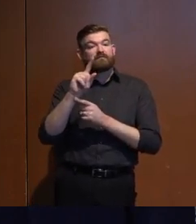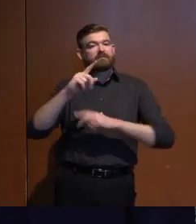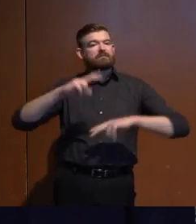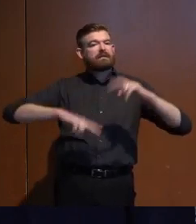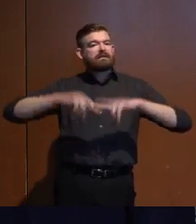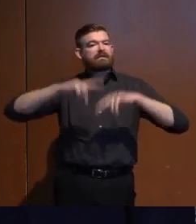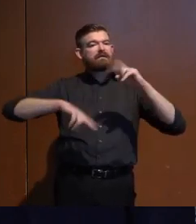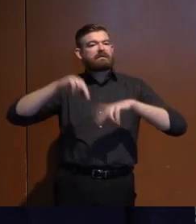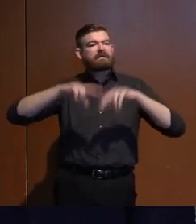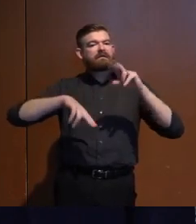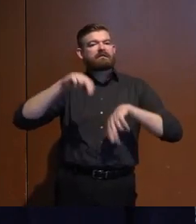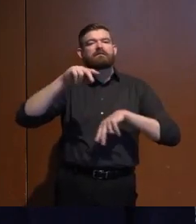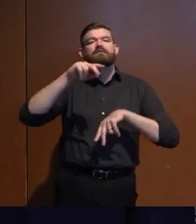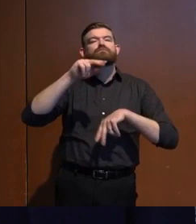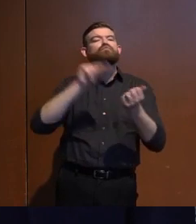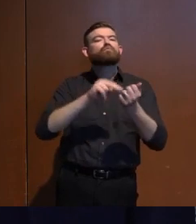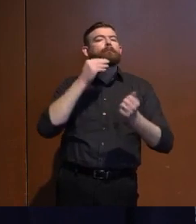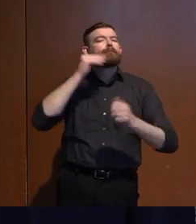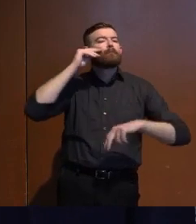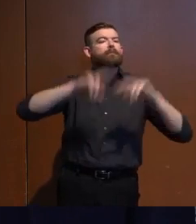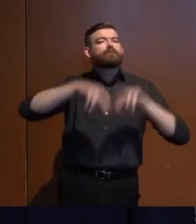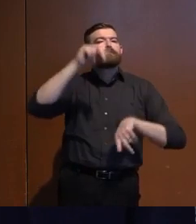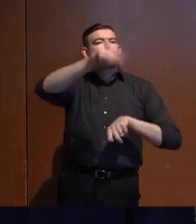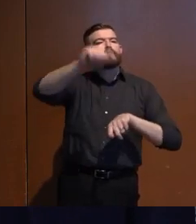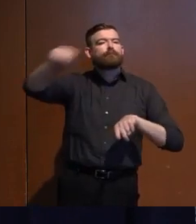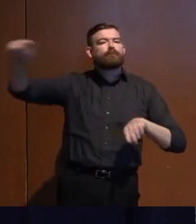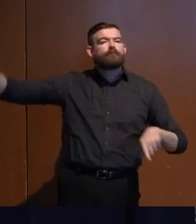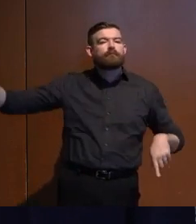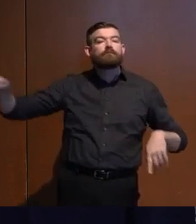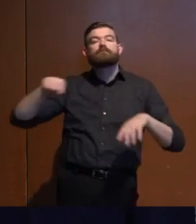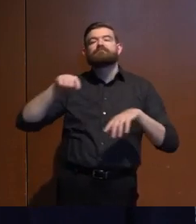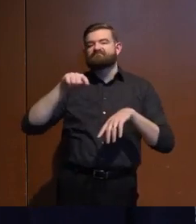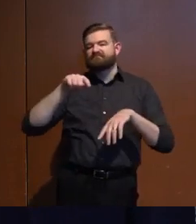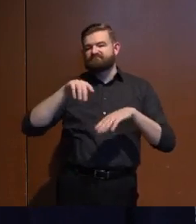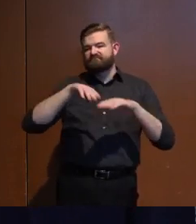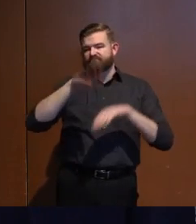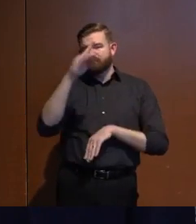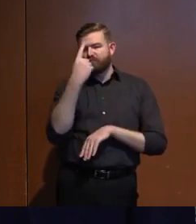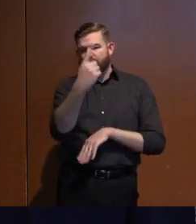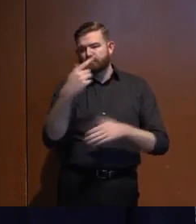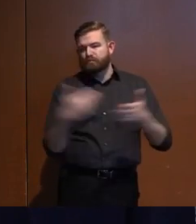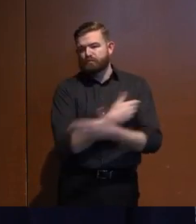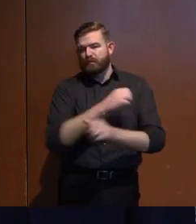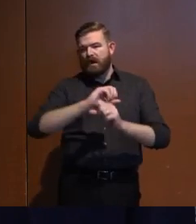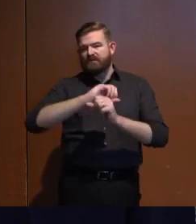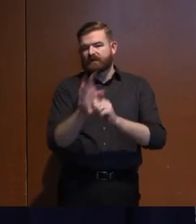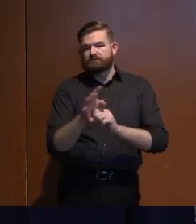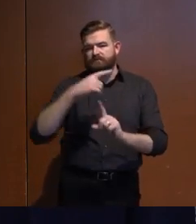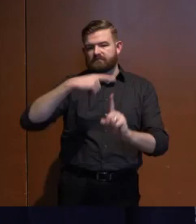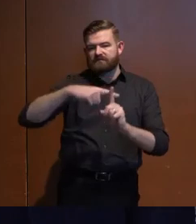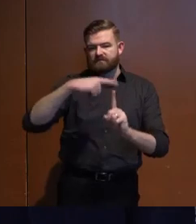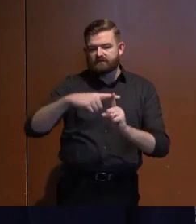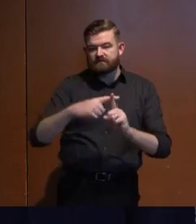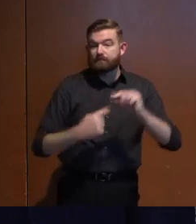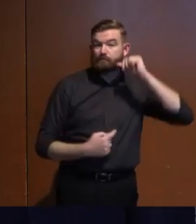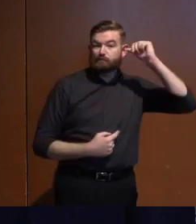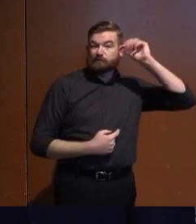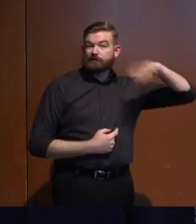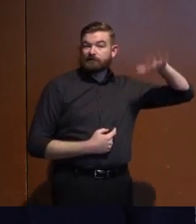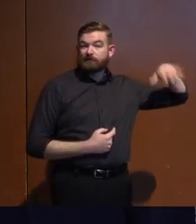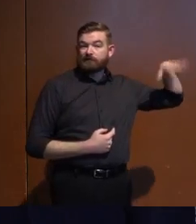care facilities are reporting at least one case of coronavirus. Yesterday it was 55. Today